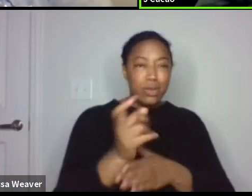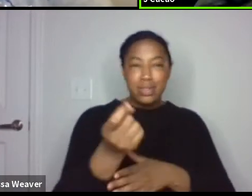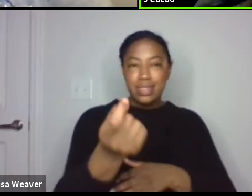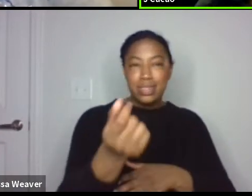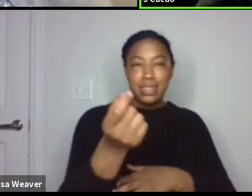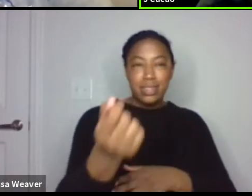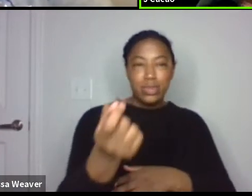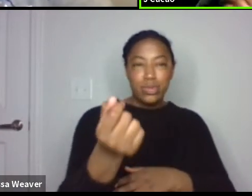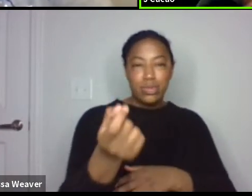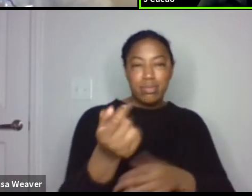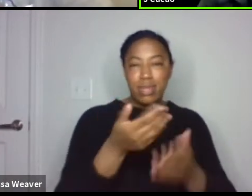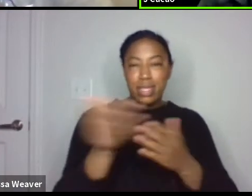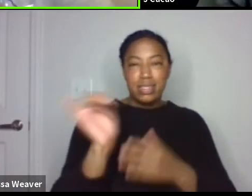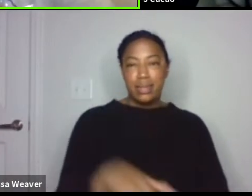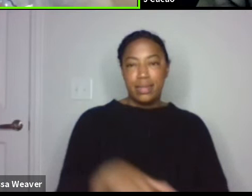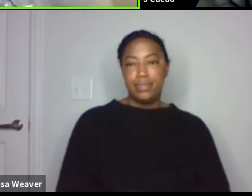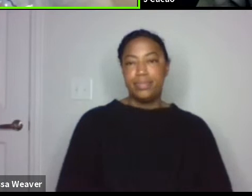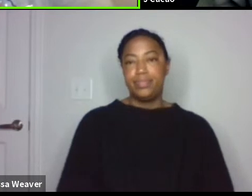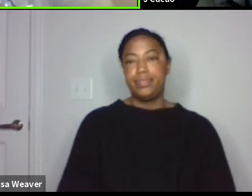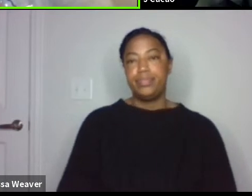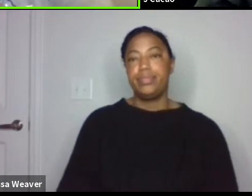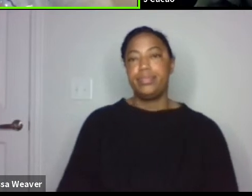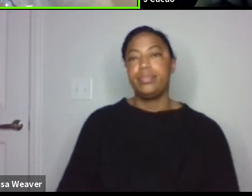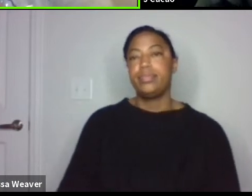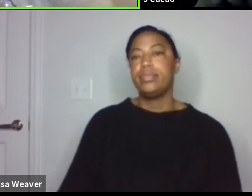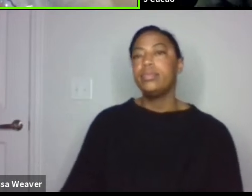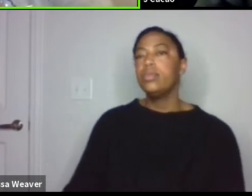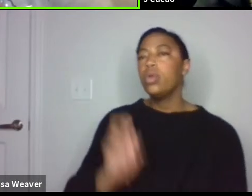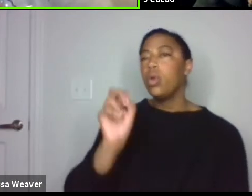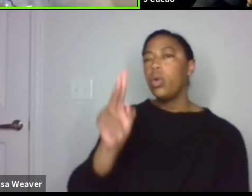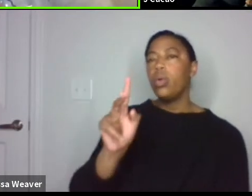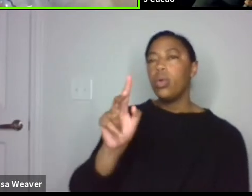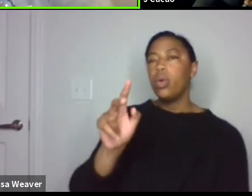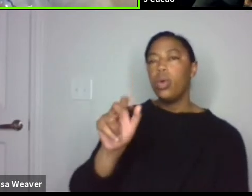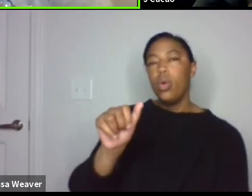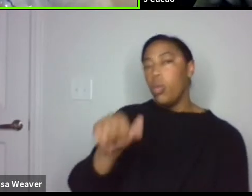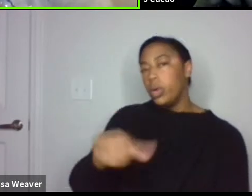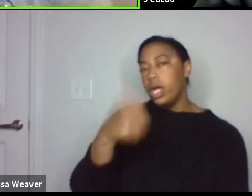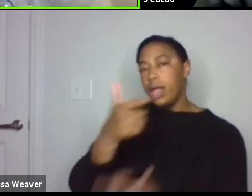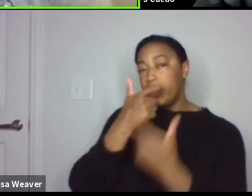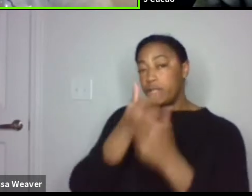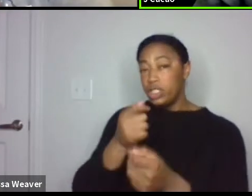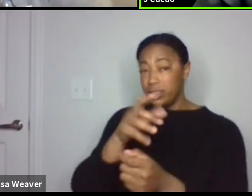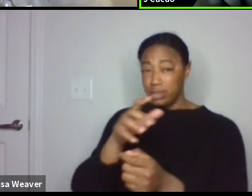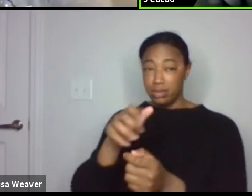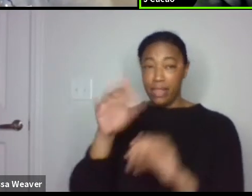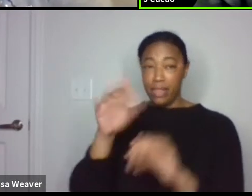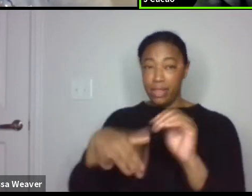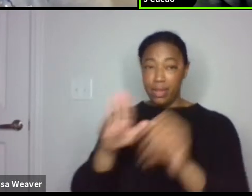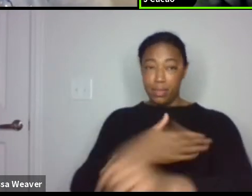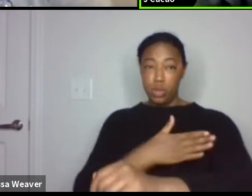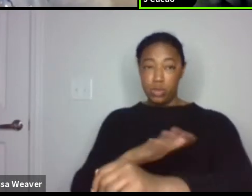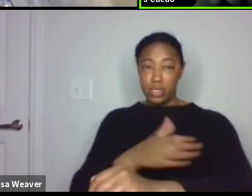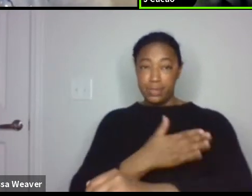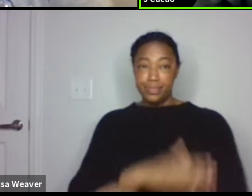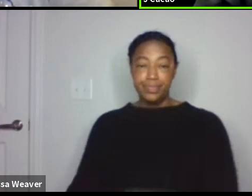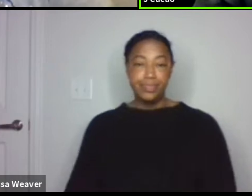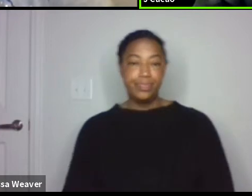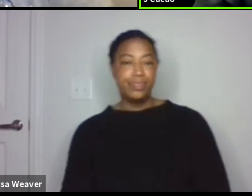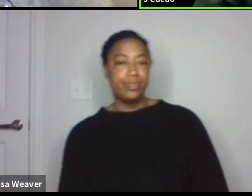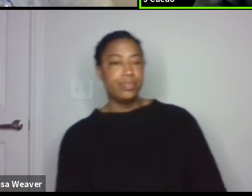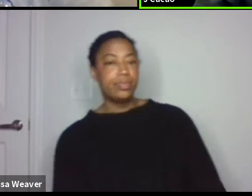that. All right. Then what's some of your interests outside of music? Your other interests? Uh